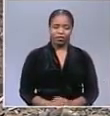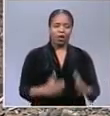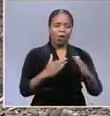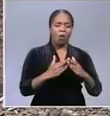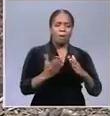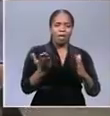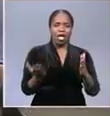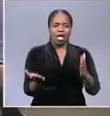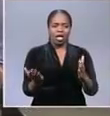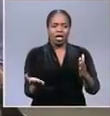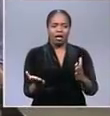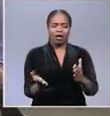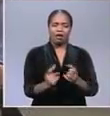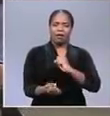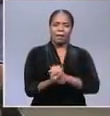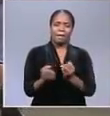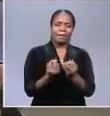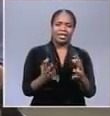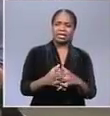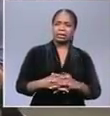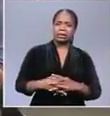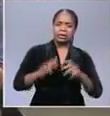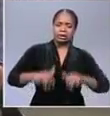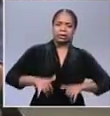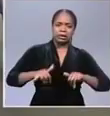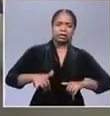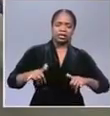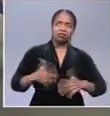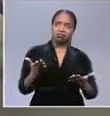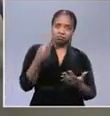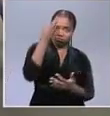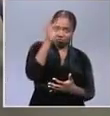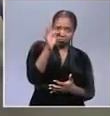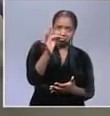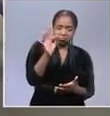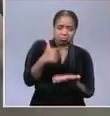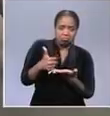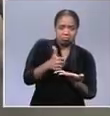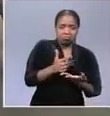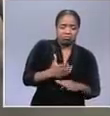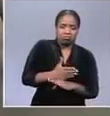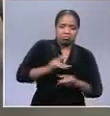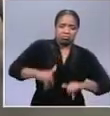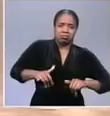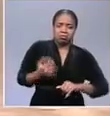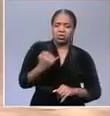in the balance, many will have to wait a little while longer before they get the help they